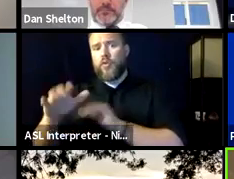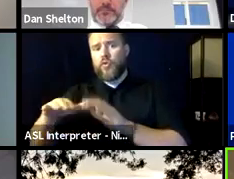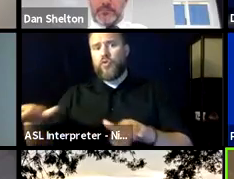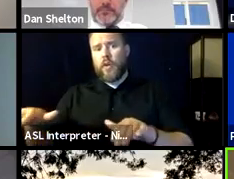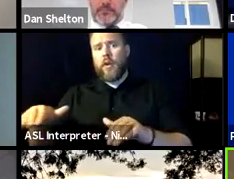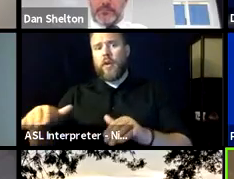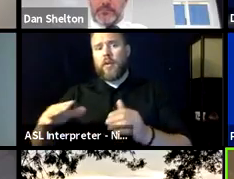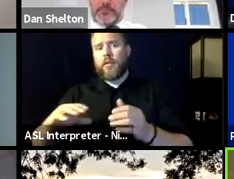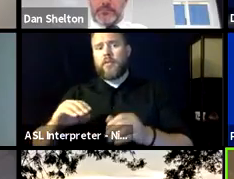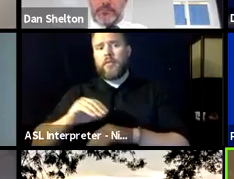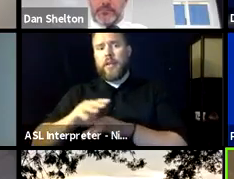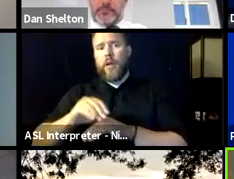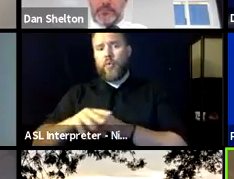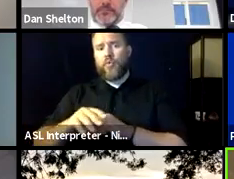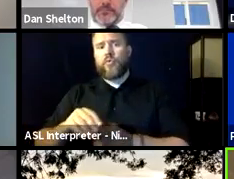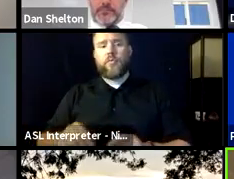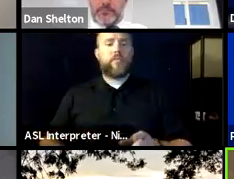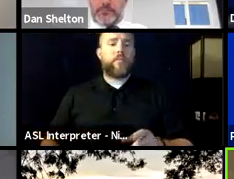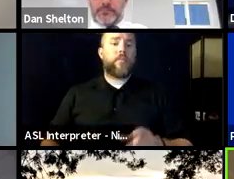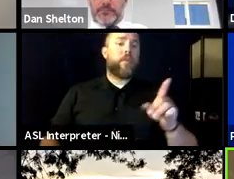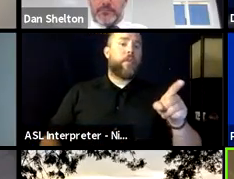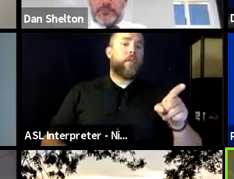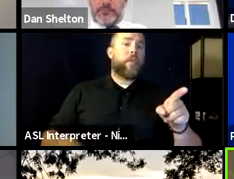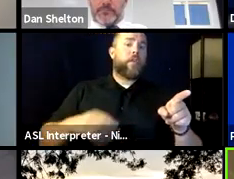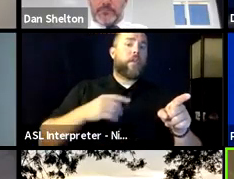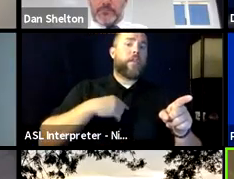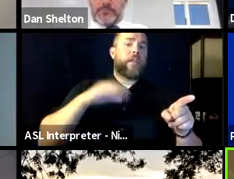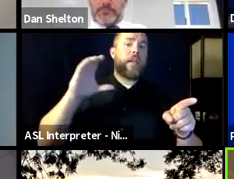Howell for early childhood.